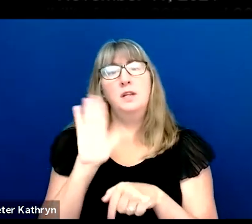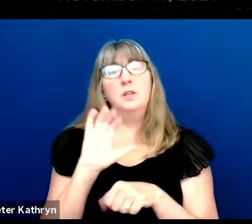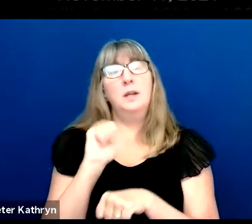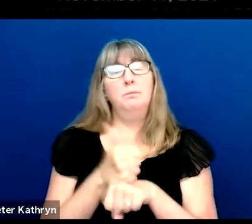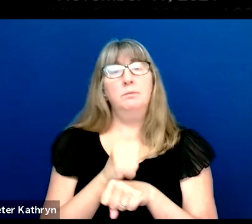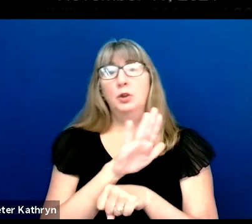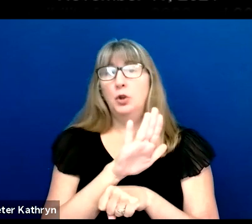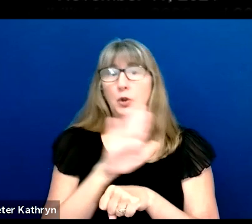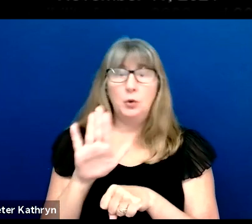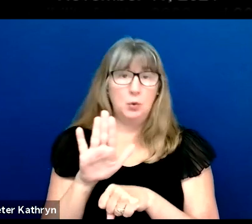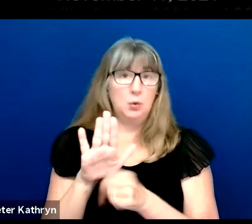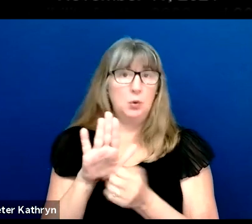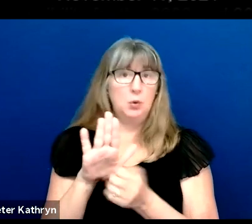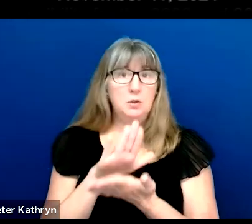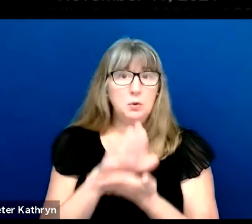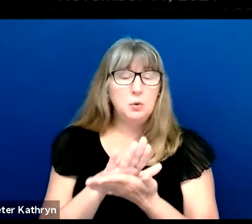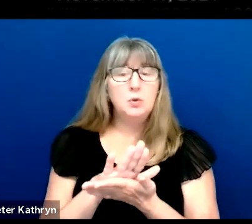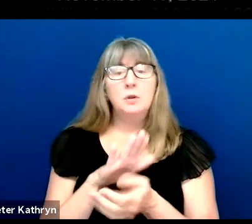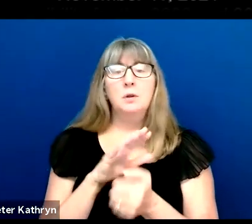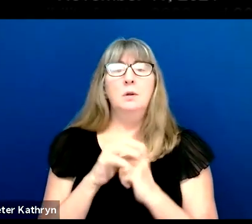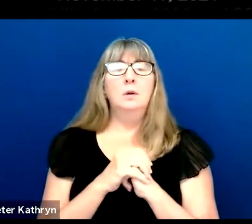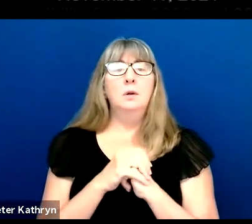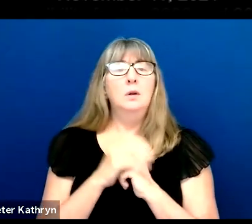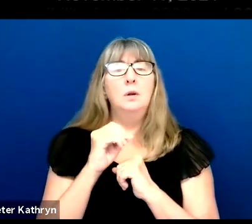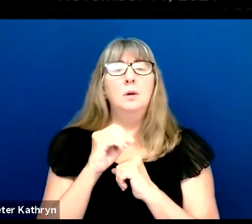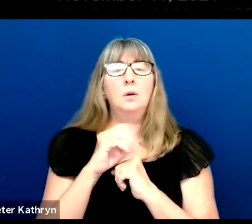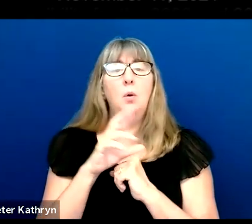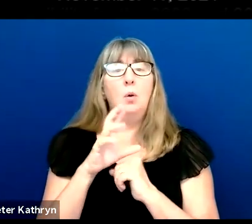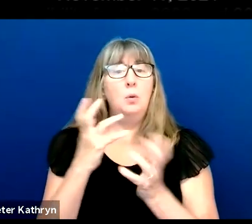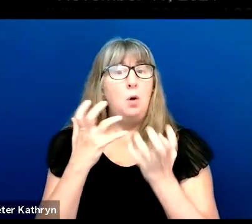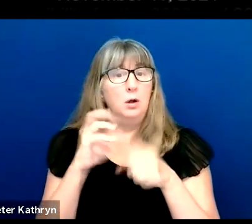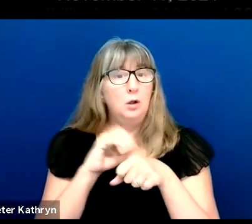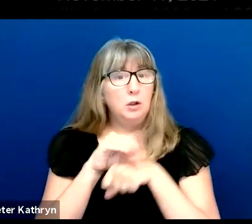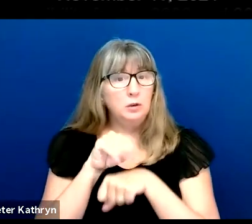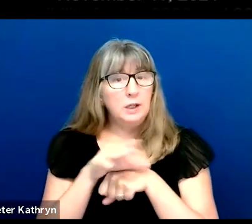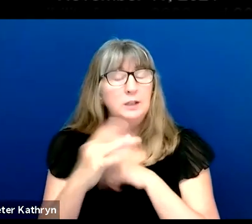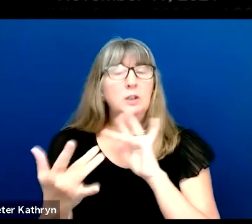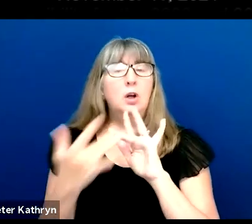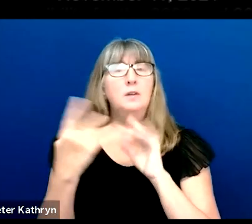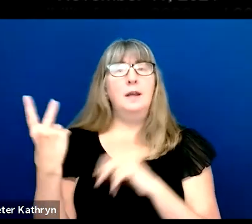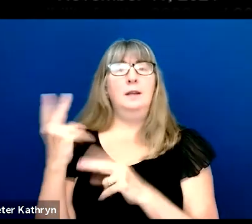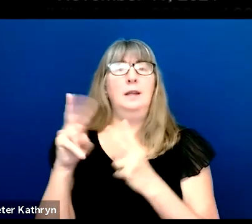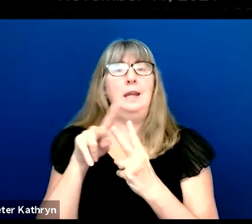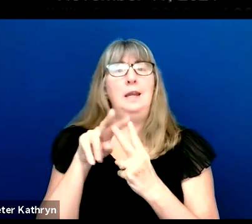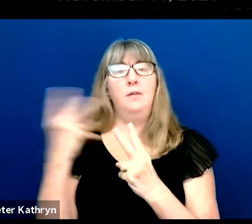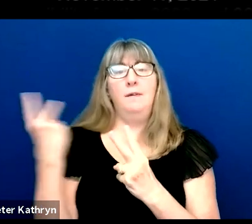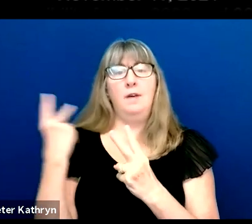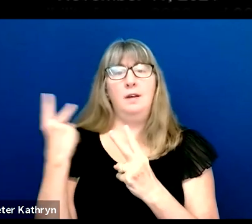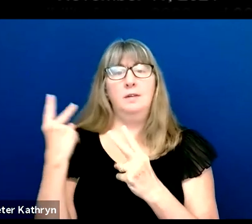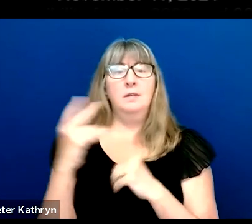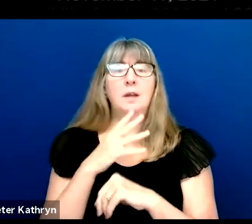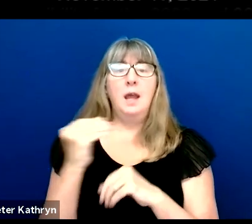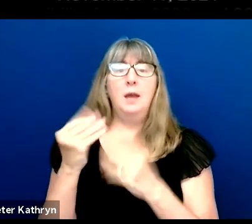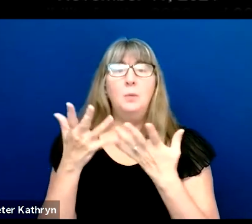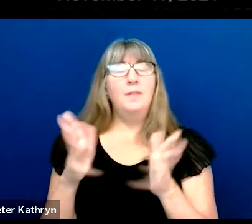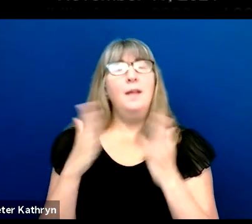or looking into a consultation, please contact either one of us. And with that, we